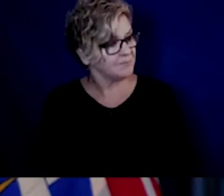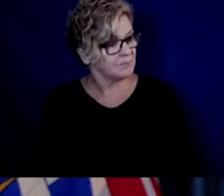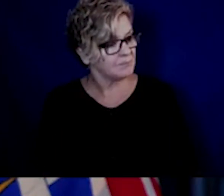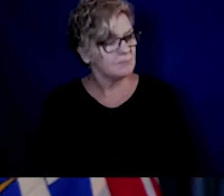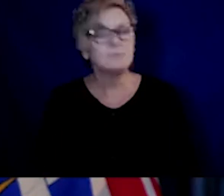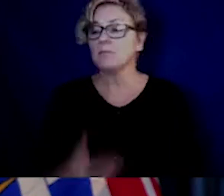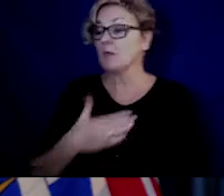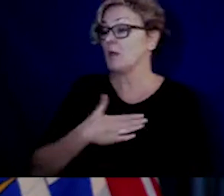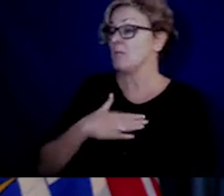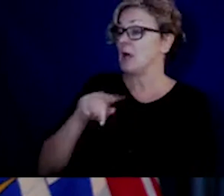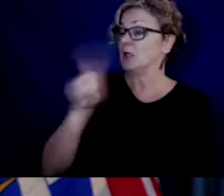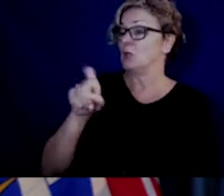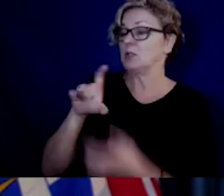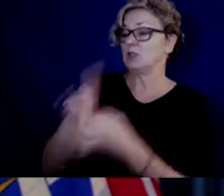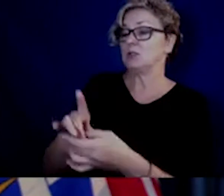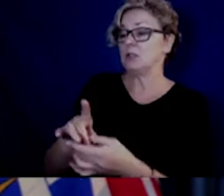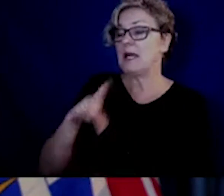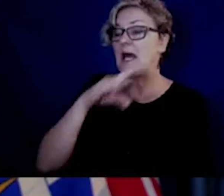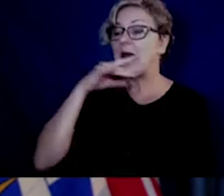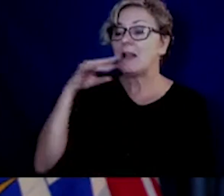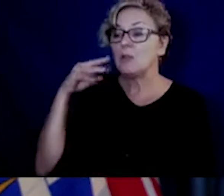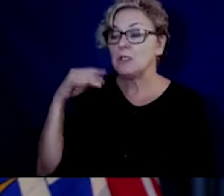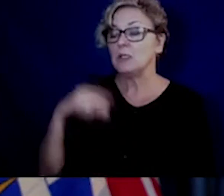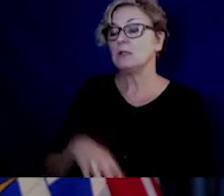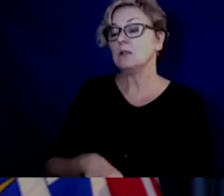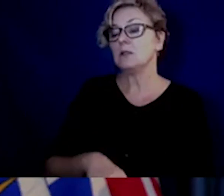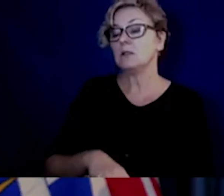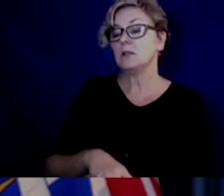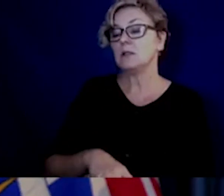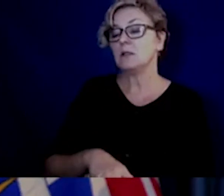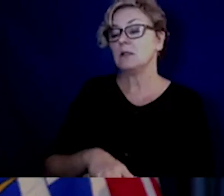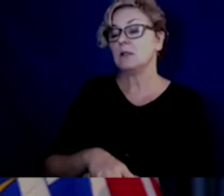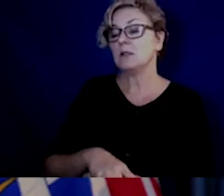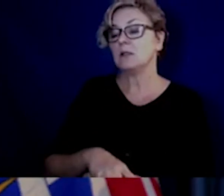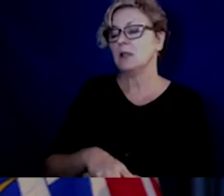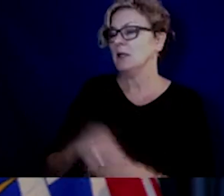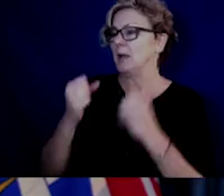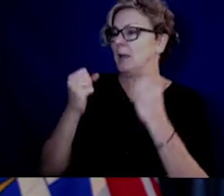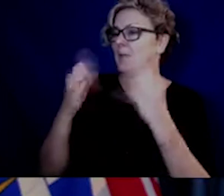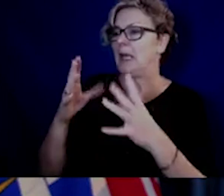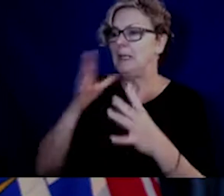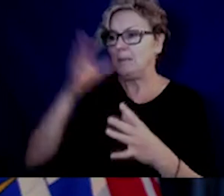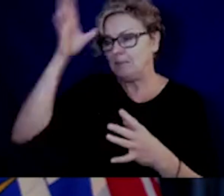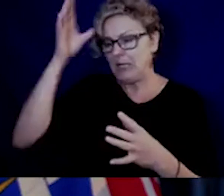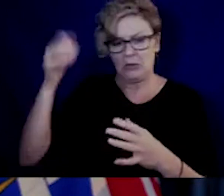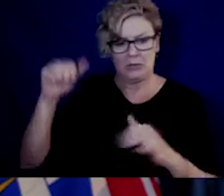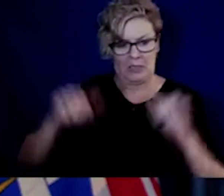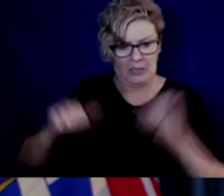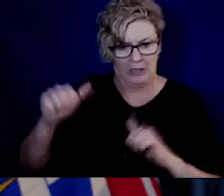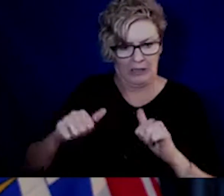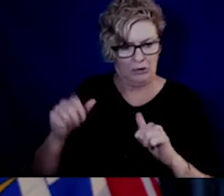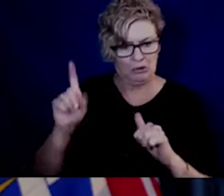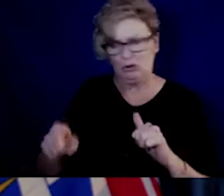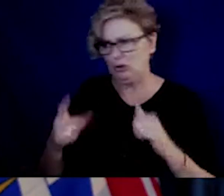with the occasion fast approaching, there are a lot of parents trying to decide what to do about trick-or-treating. You know, do they take their children? Do they skip it this